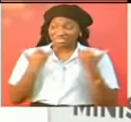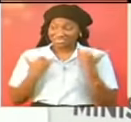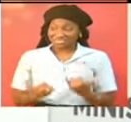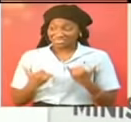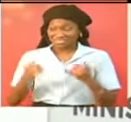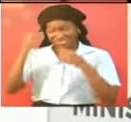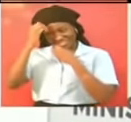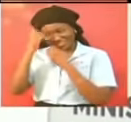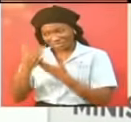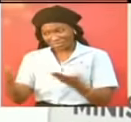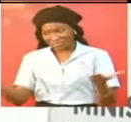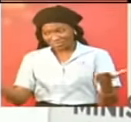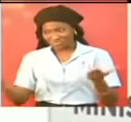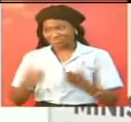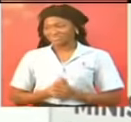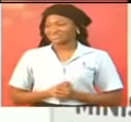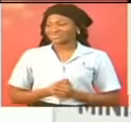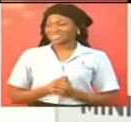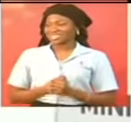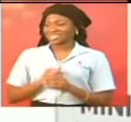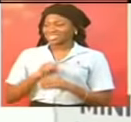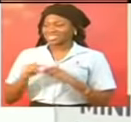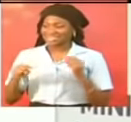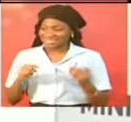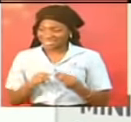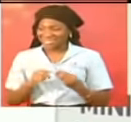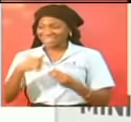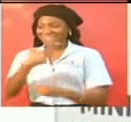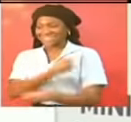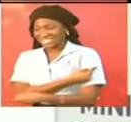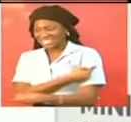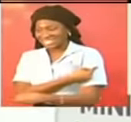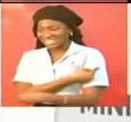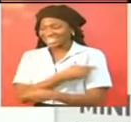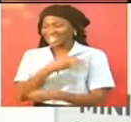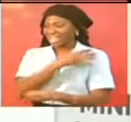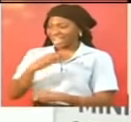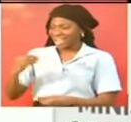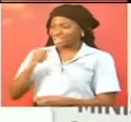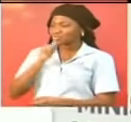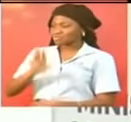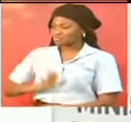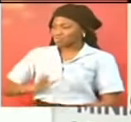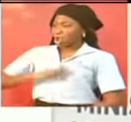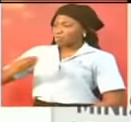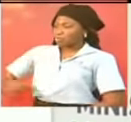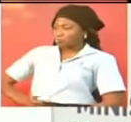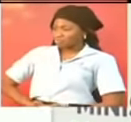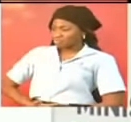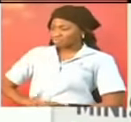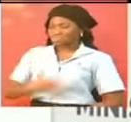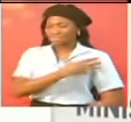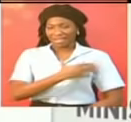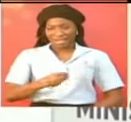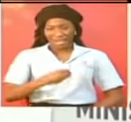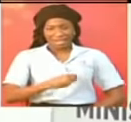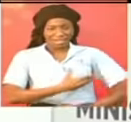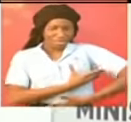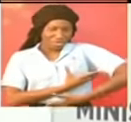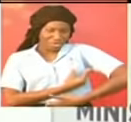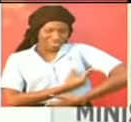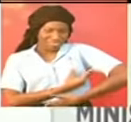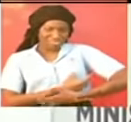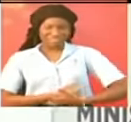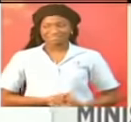information which has been updated with respect to vaccines and pregnancy and our breastfeeding population.